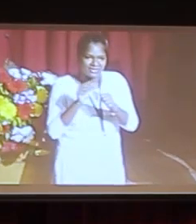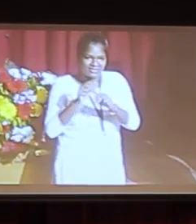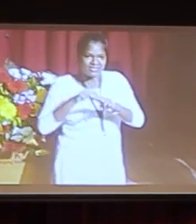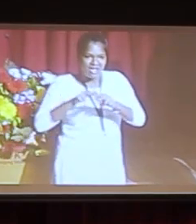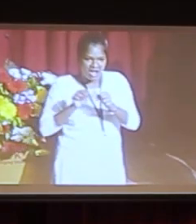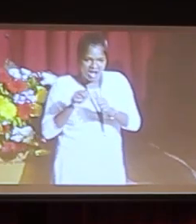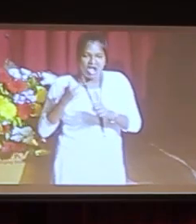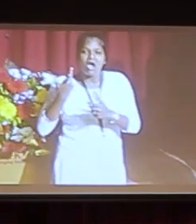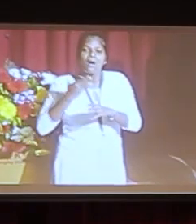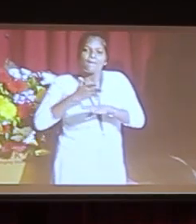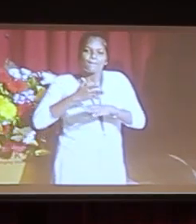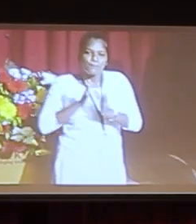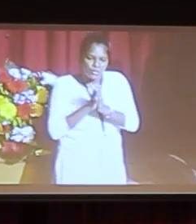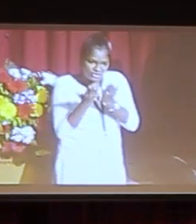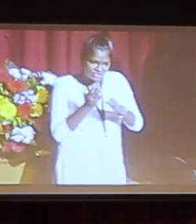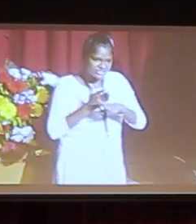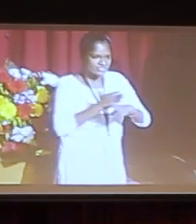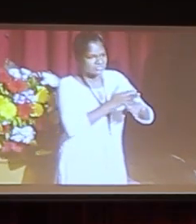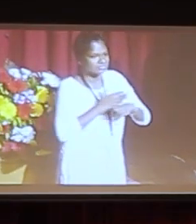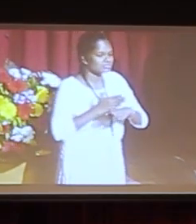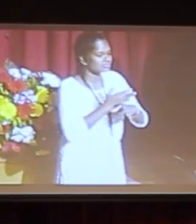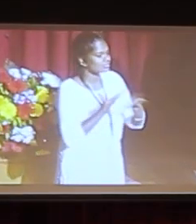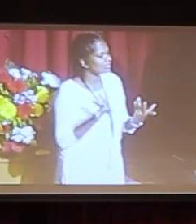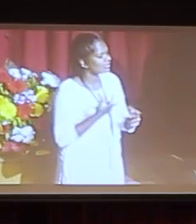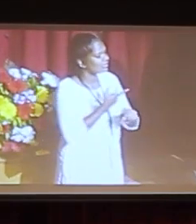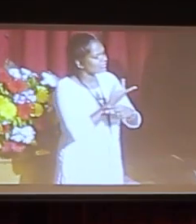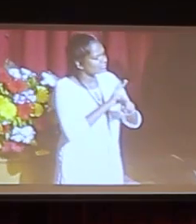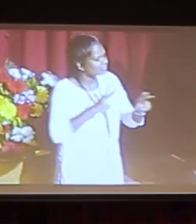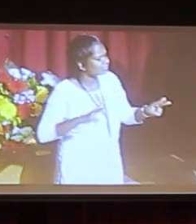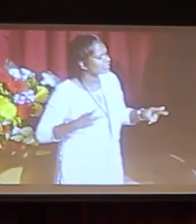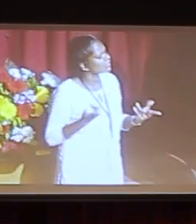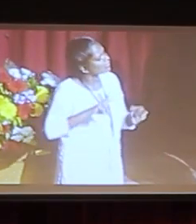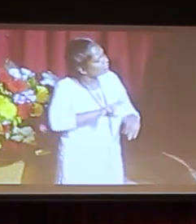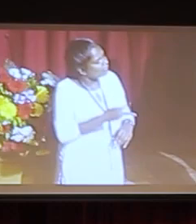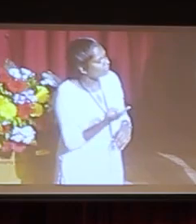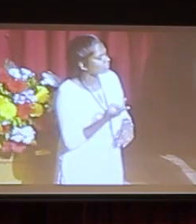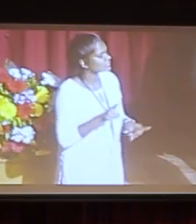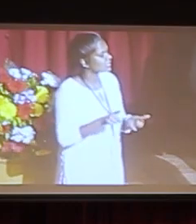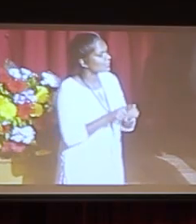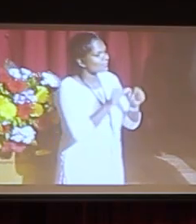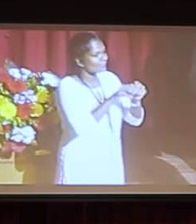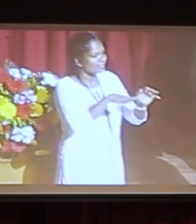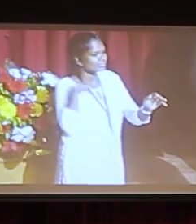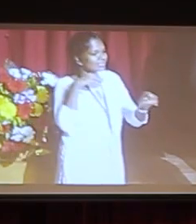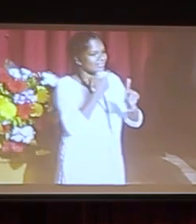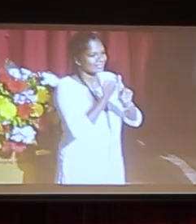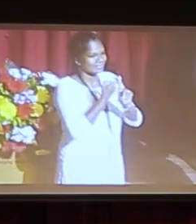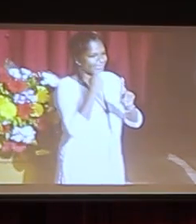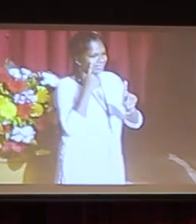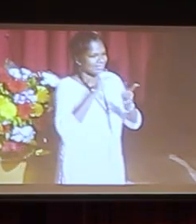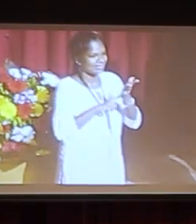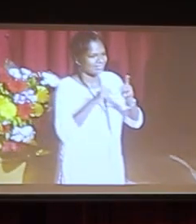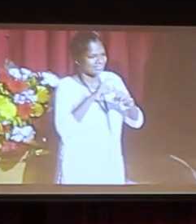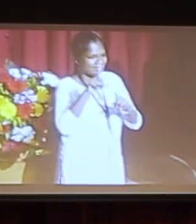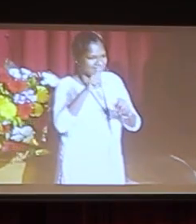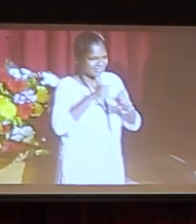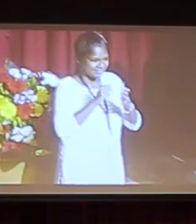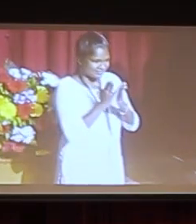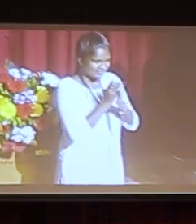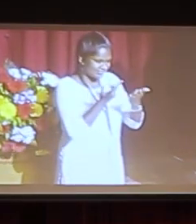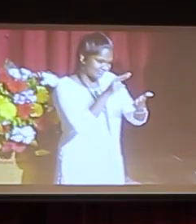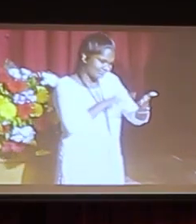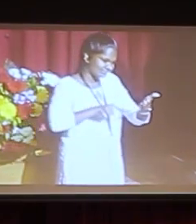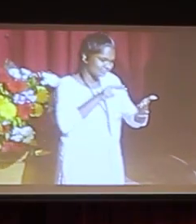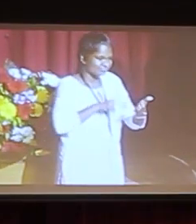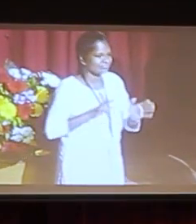Bookshare, which has nearly 12 lakh plus books, or Amazon Kindle. The next